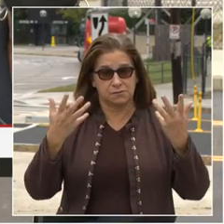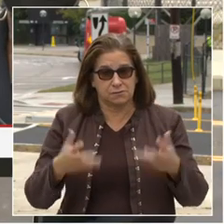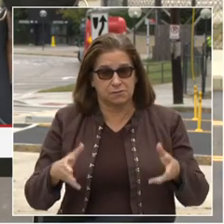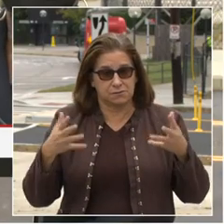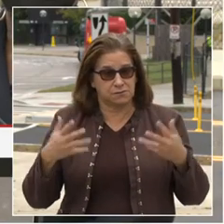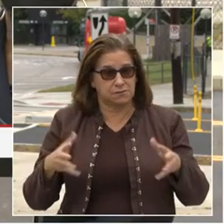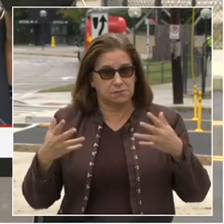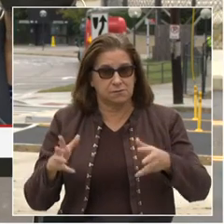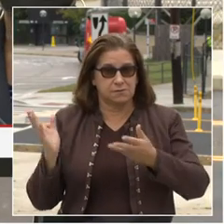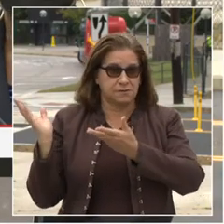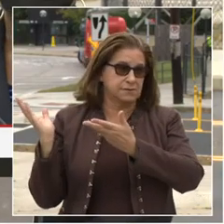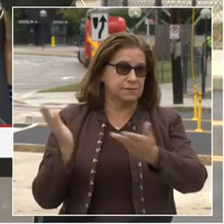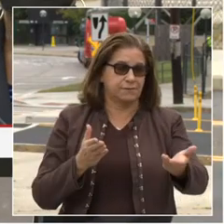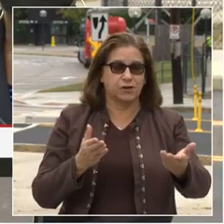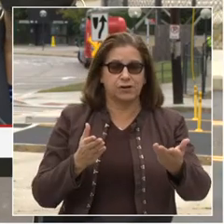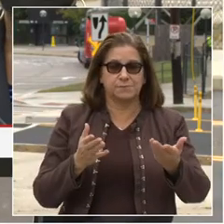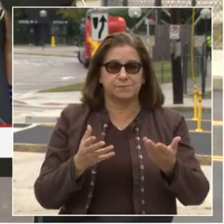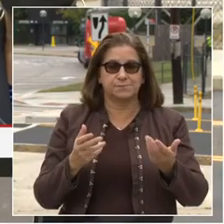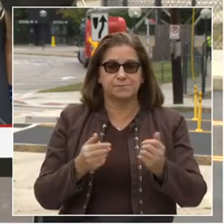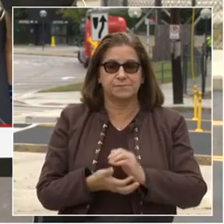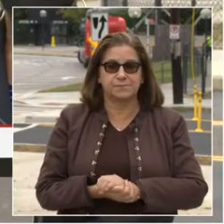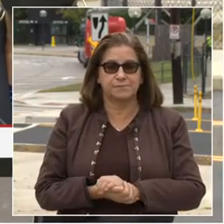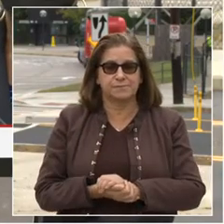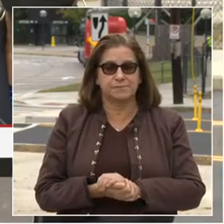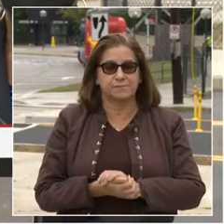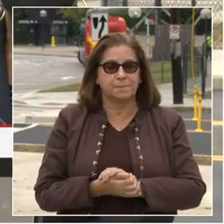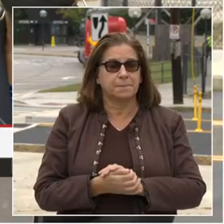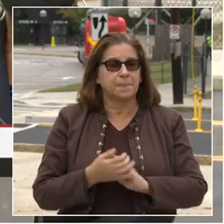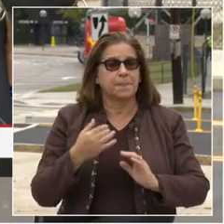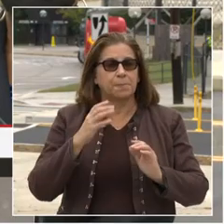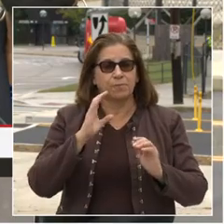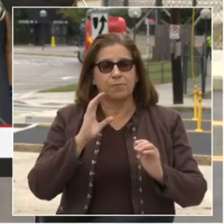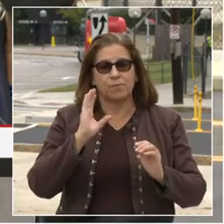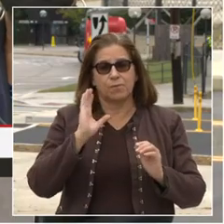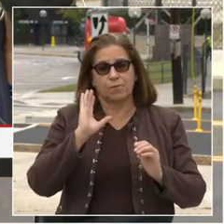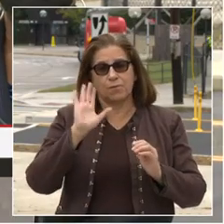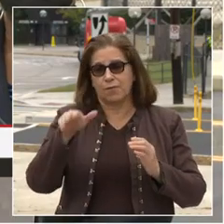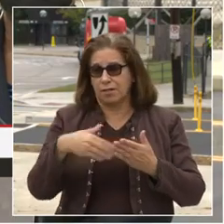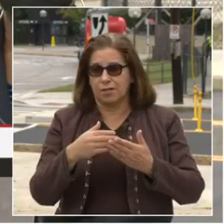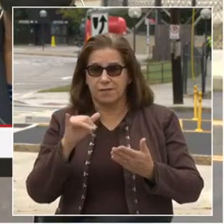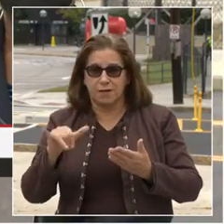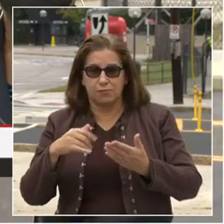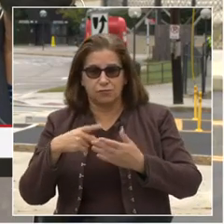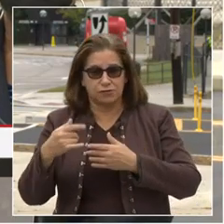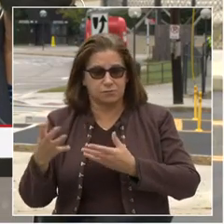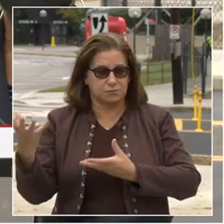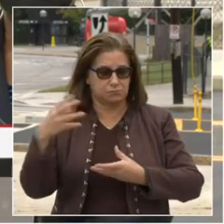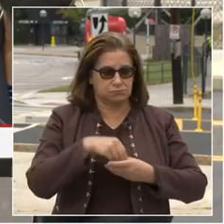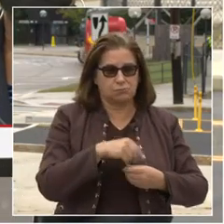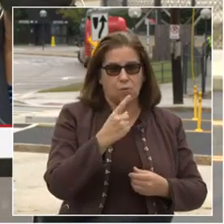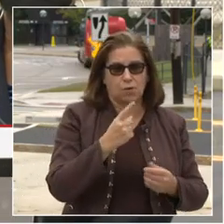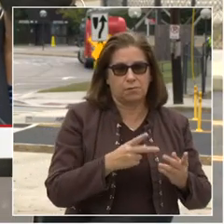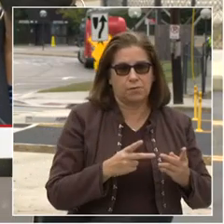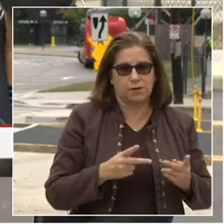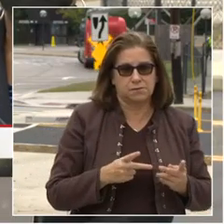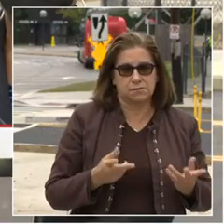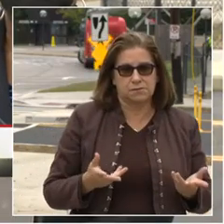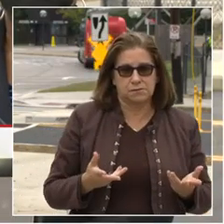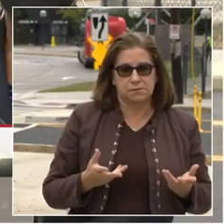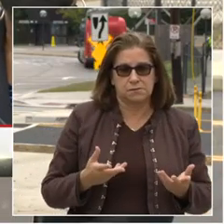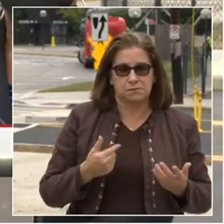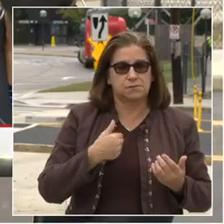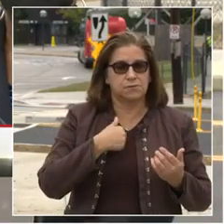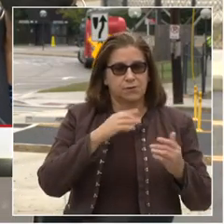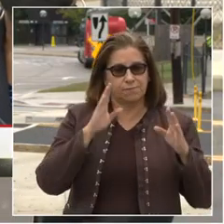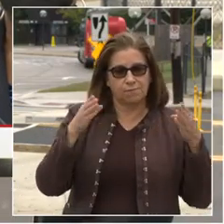safety programs into one place. This will increase and has increased the rate of speed of our critical safety projects that we're delivering as